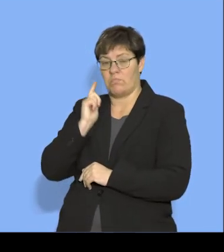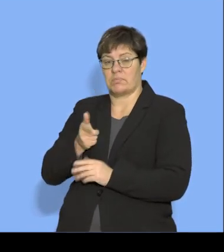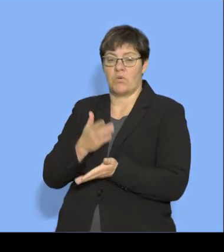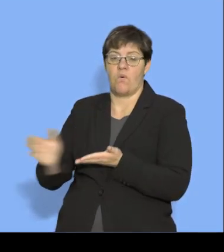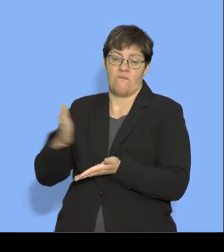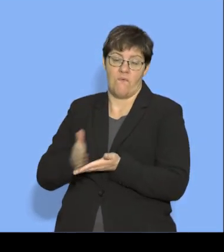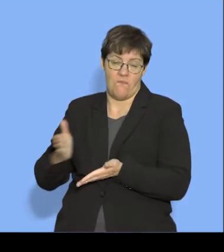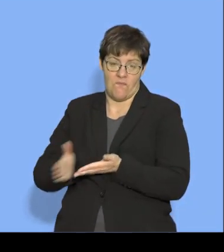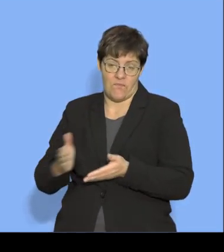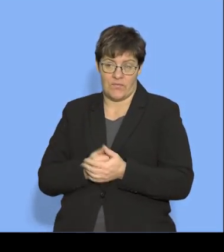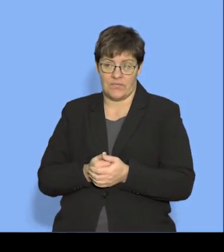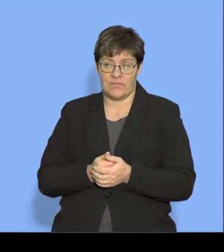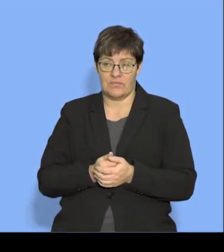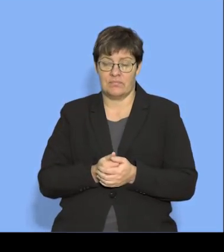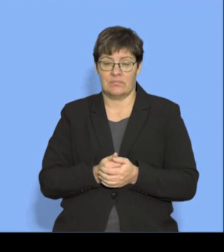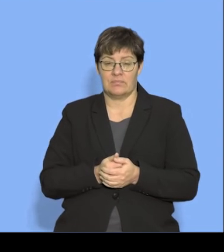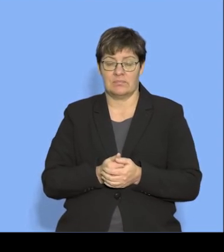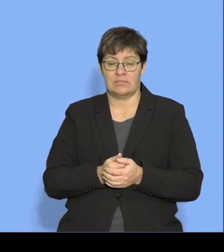urea in urine.